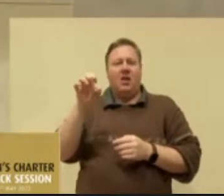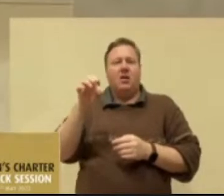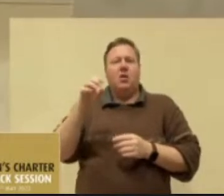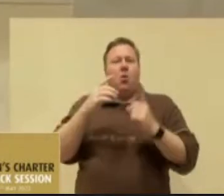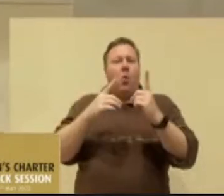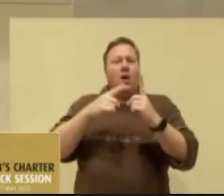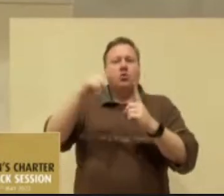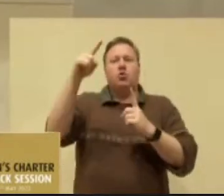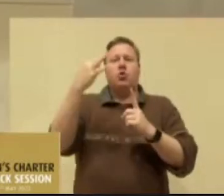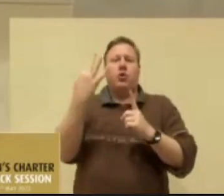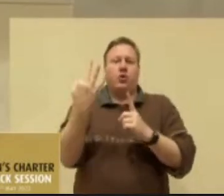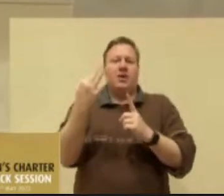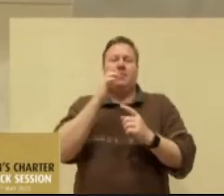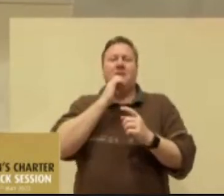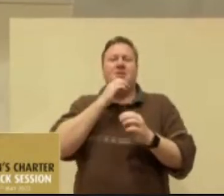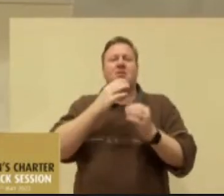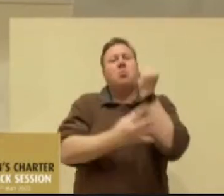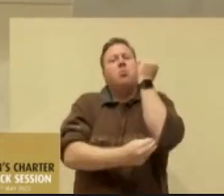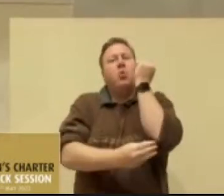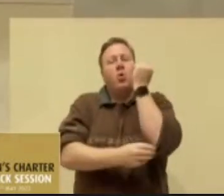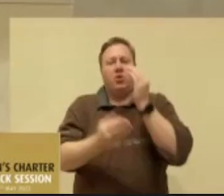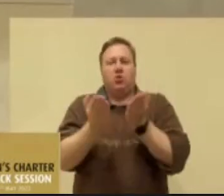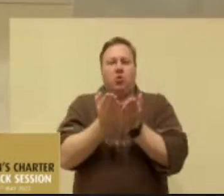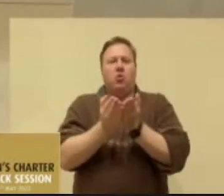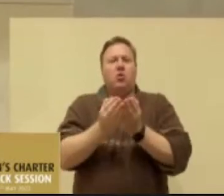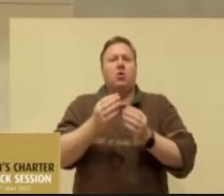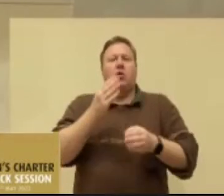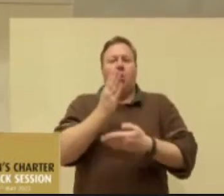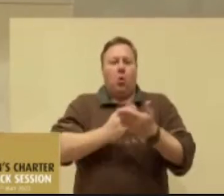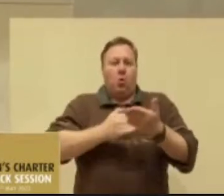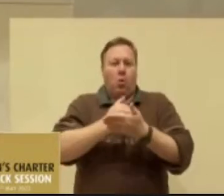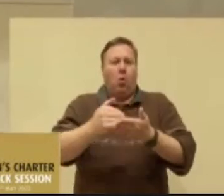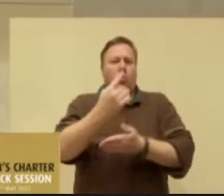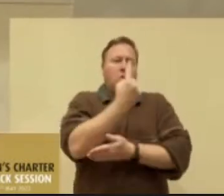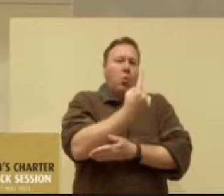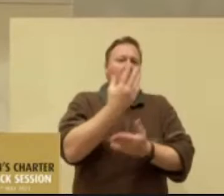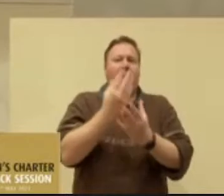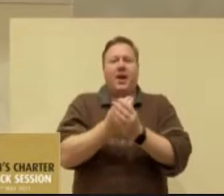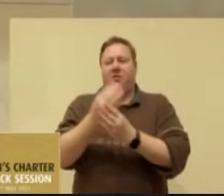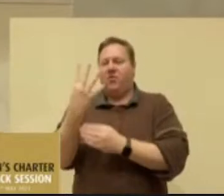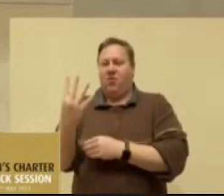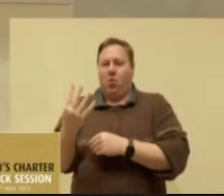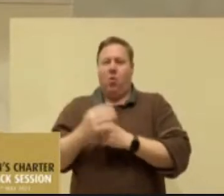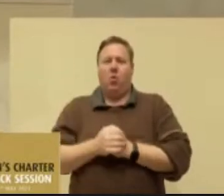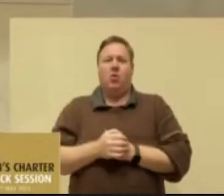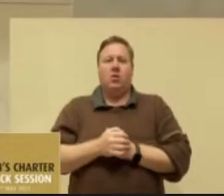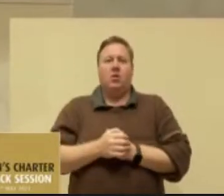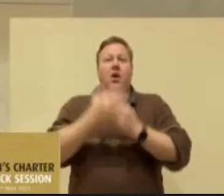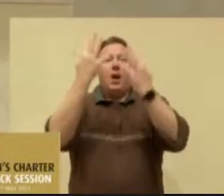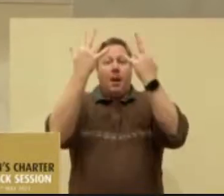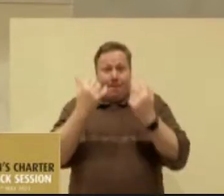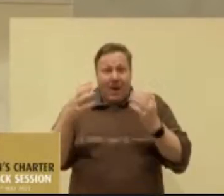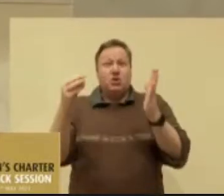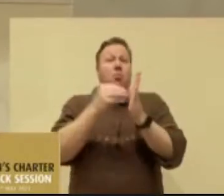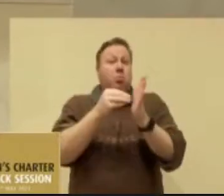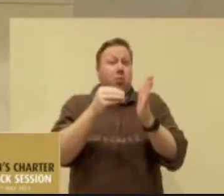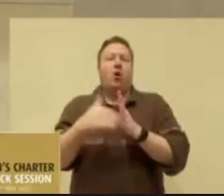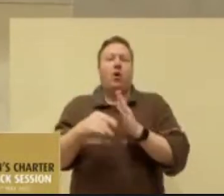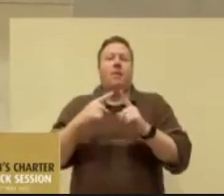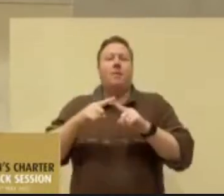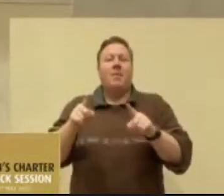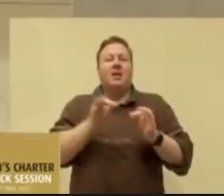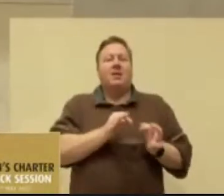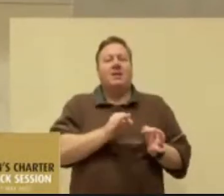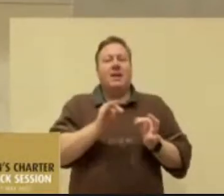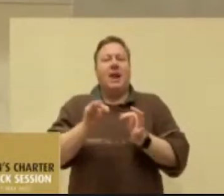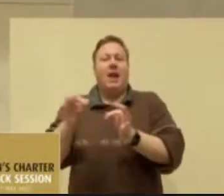we only provided in quarter one as well as in quarter four and the delay was the worst budget set aside for the program but the